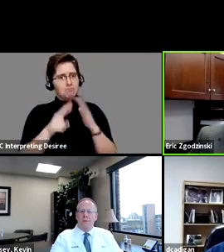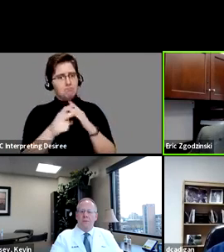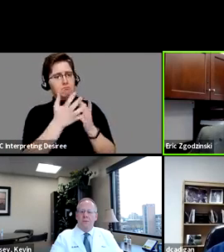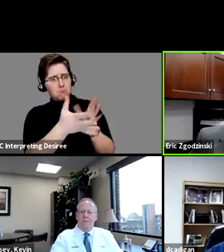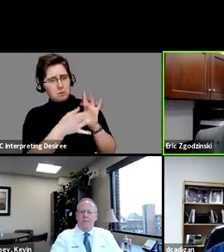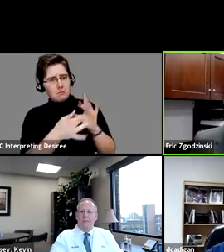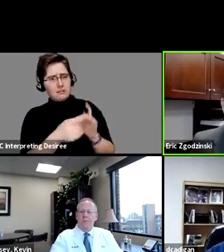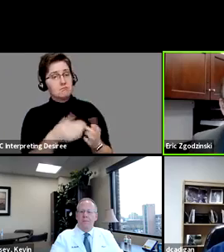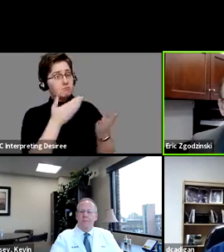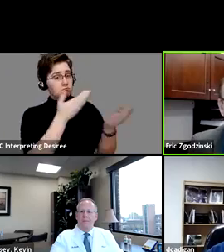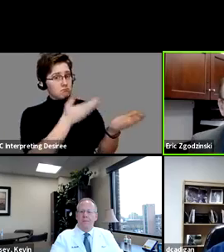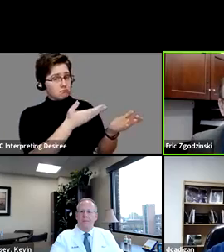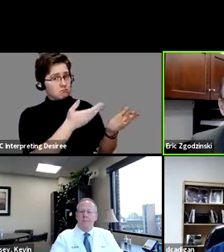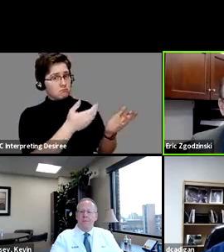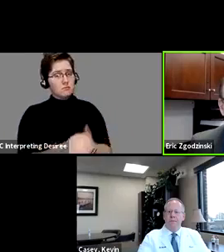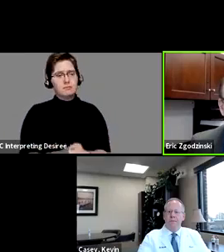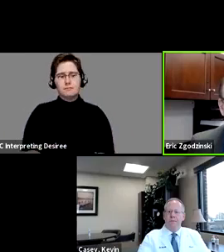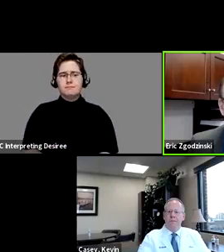Kaminsky. Dr. Kaminsky.